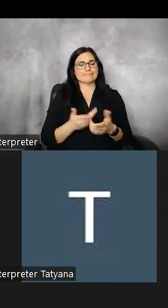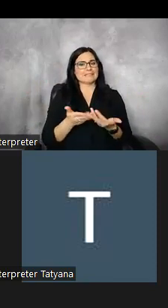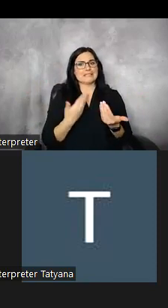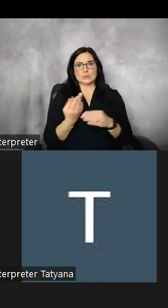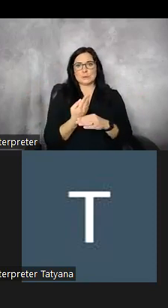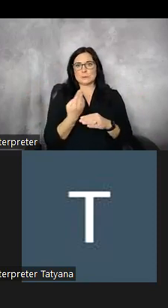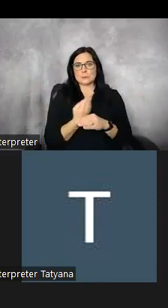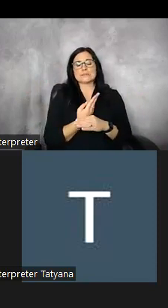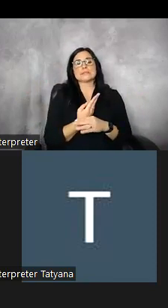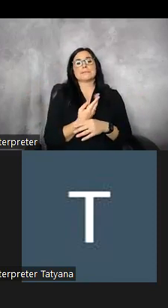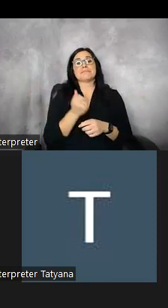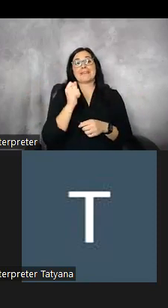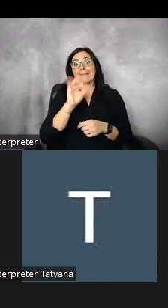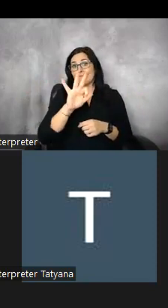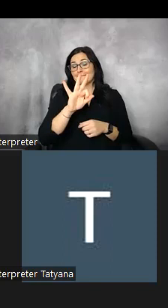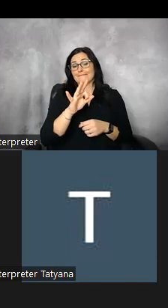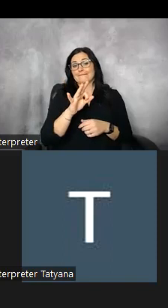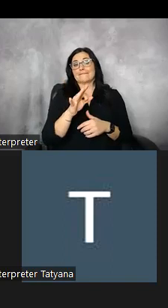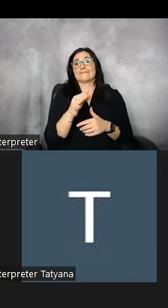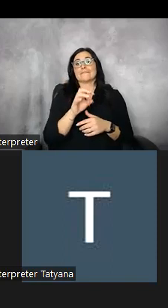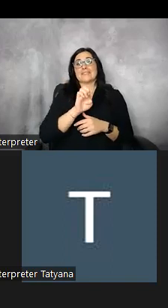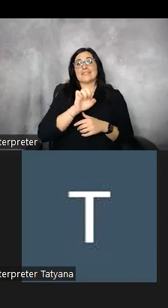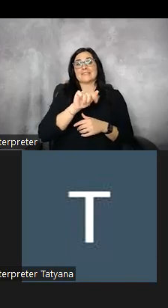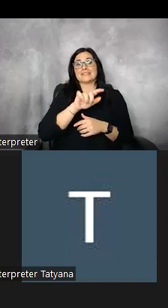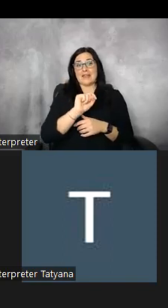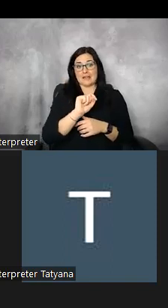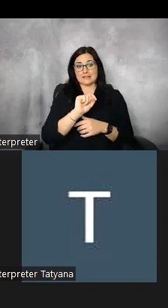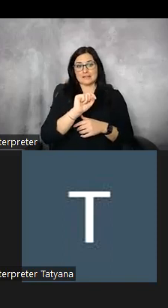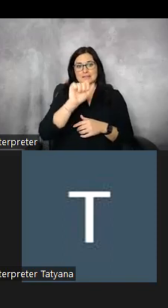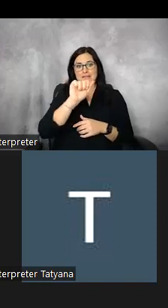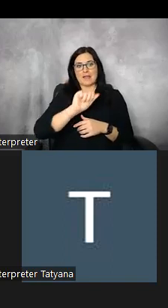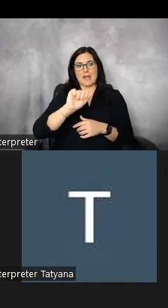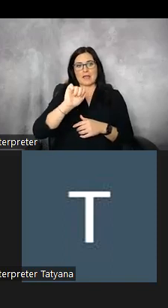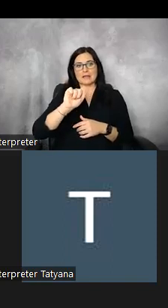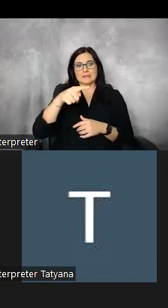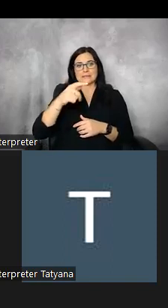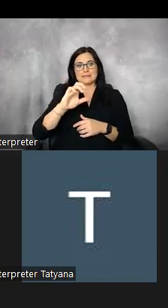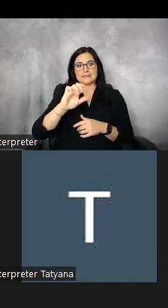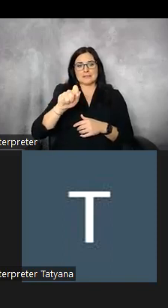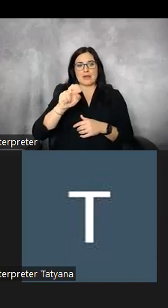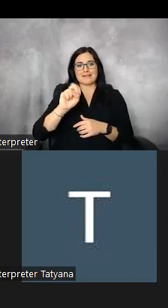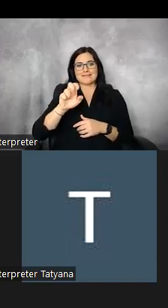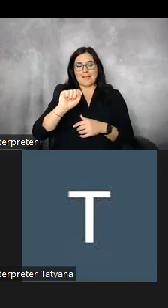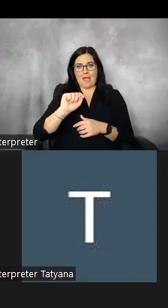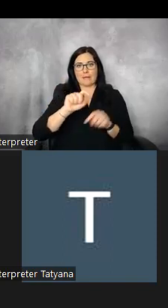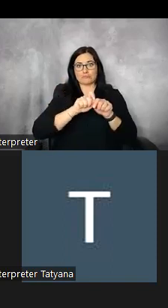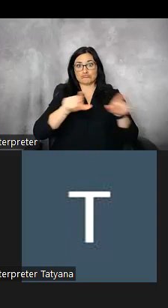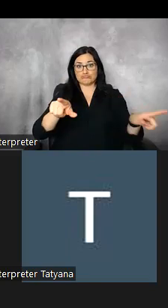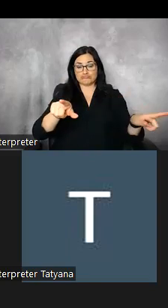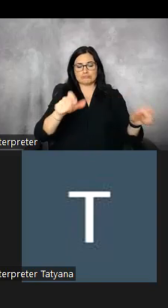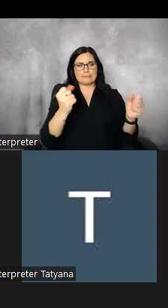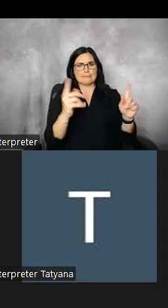that if you send something to etext at hpc.net, it will go to a range of people within our organization,